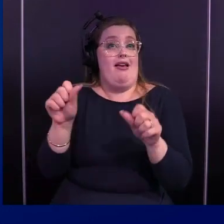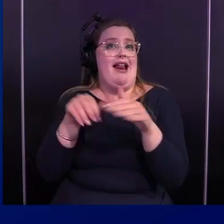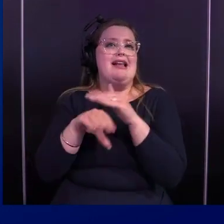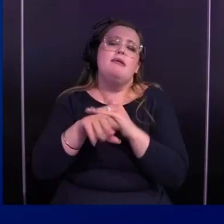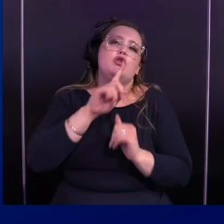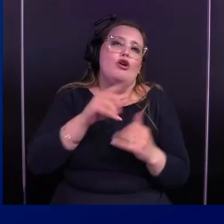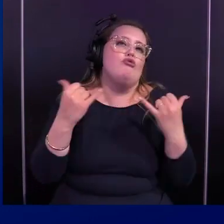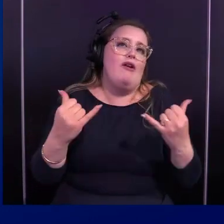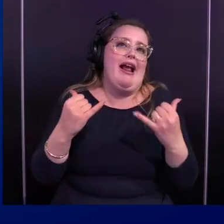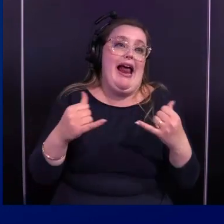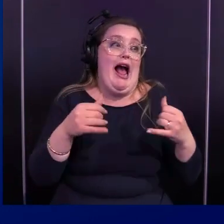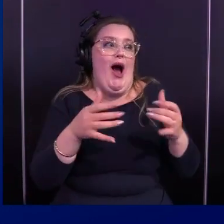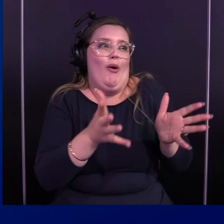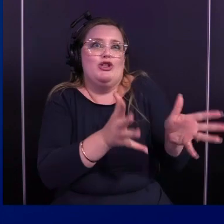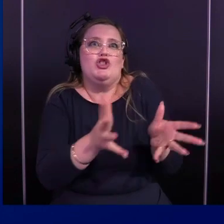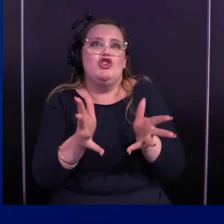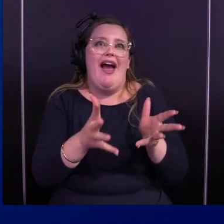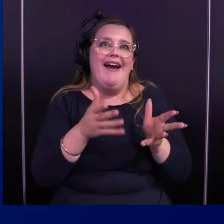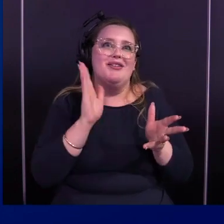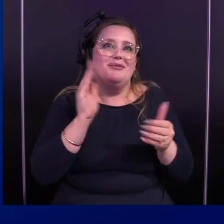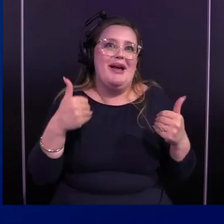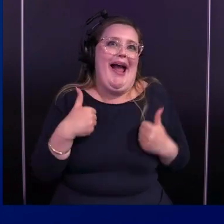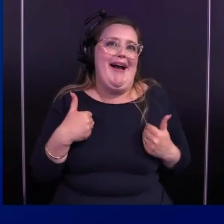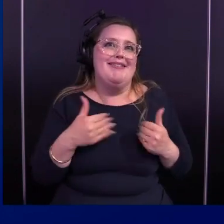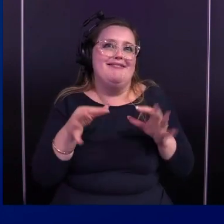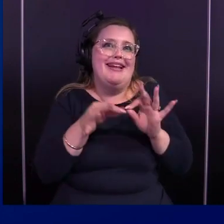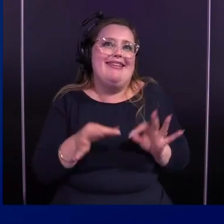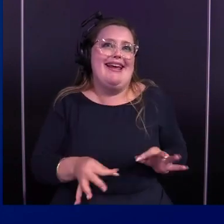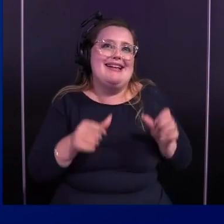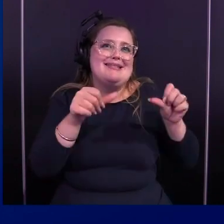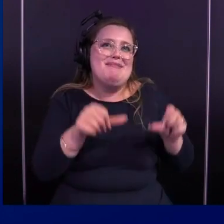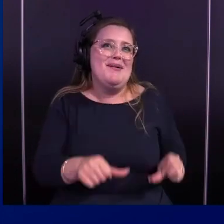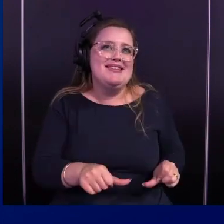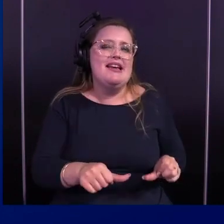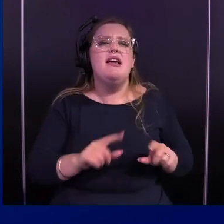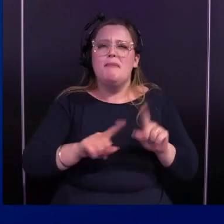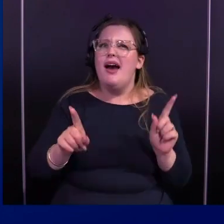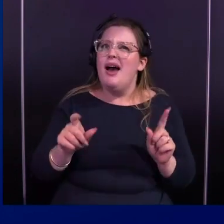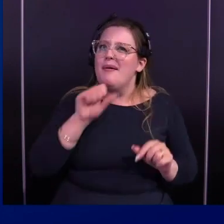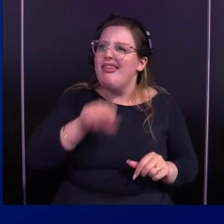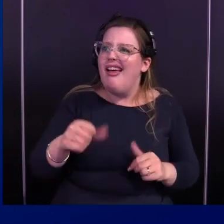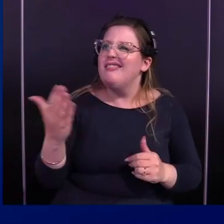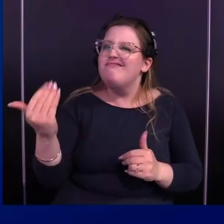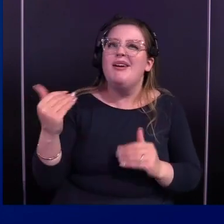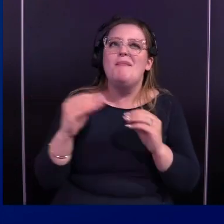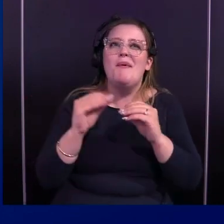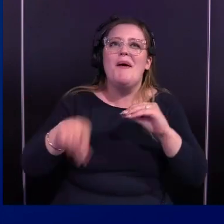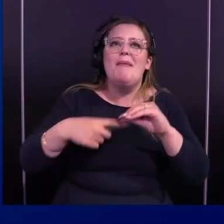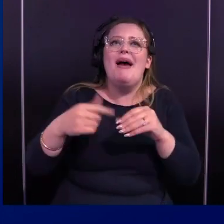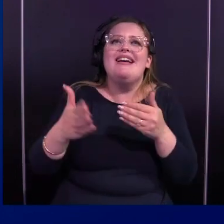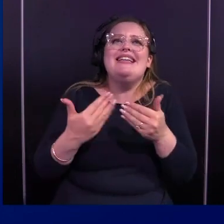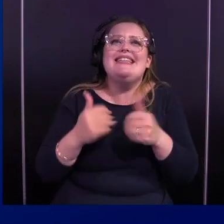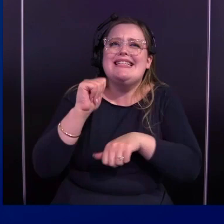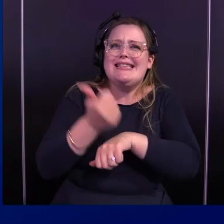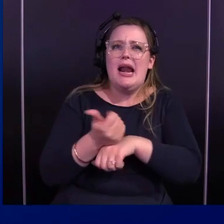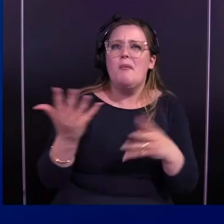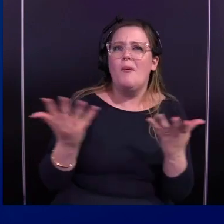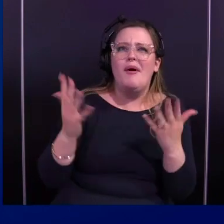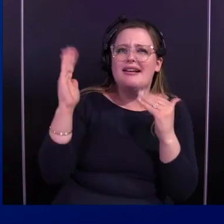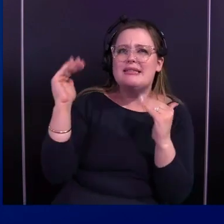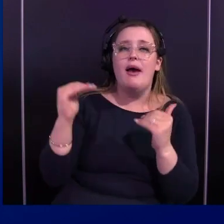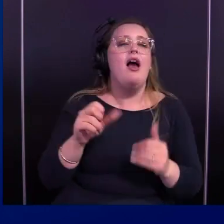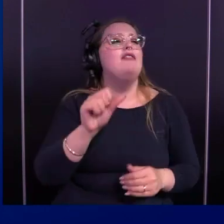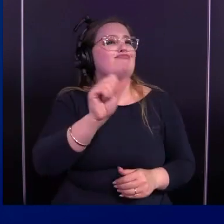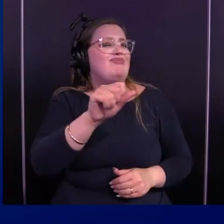posted as we're chatting, but I'd love to hear a little bit more about the easy setup and what people should expect. Yeah, in fact, I'll be doing a talk on